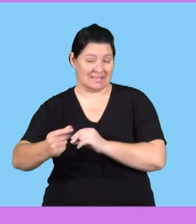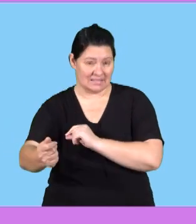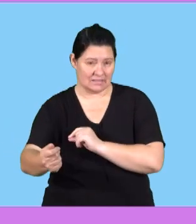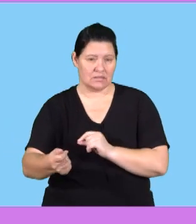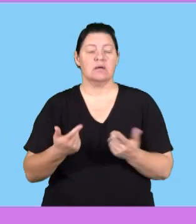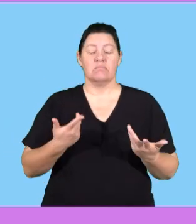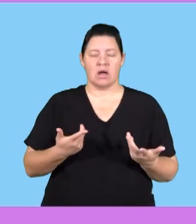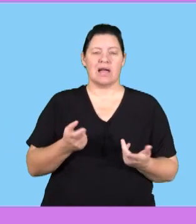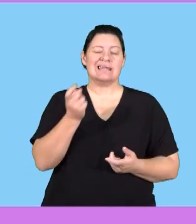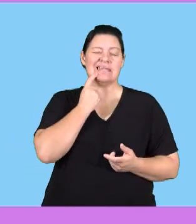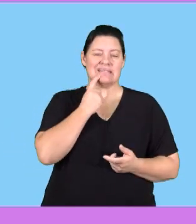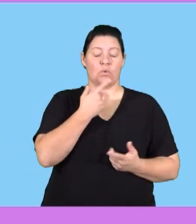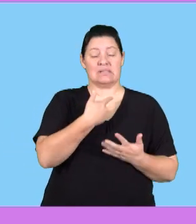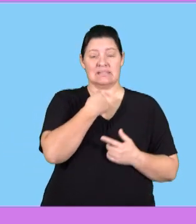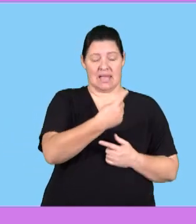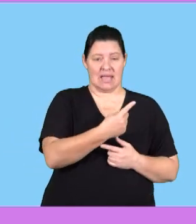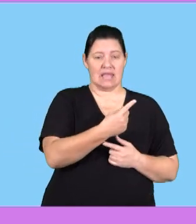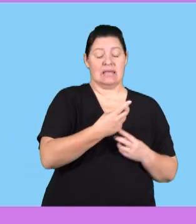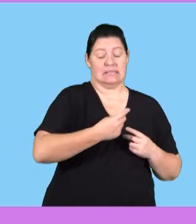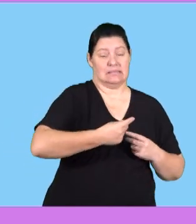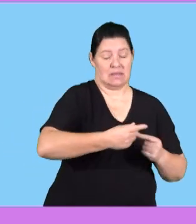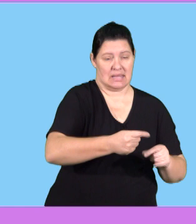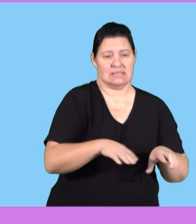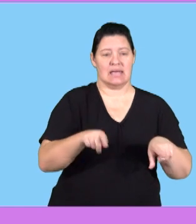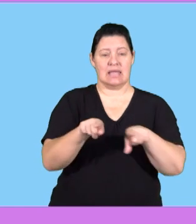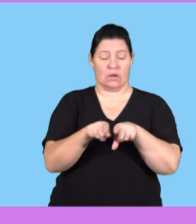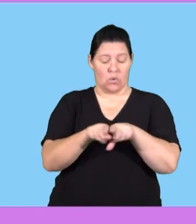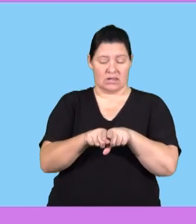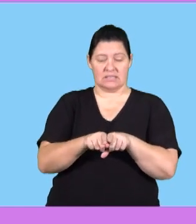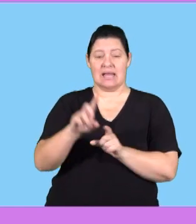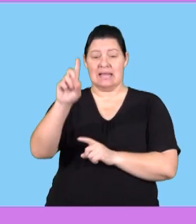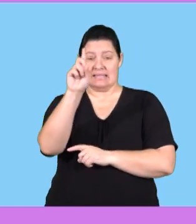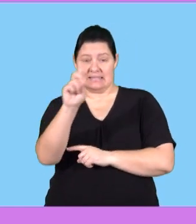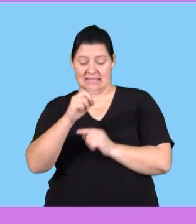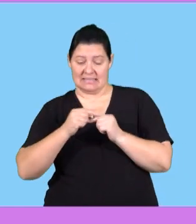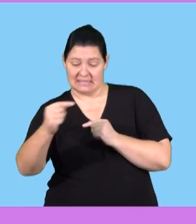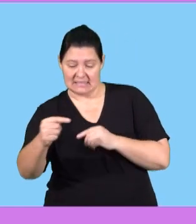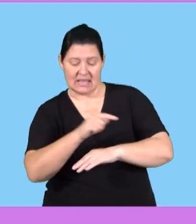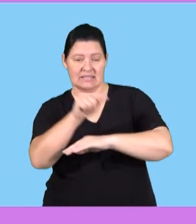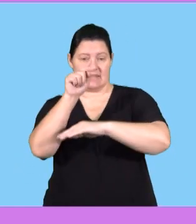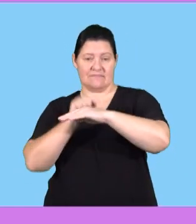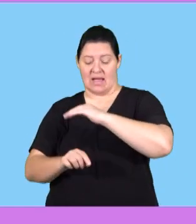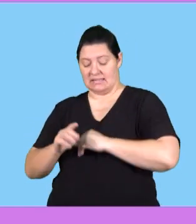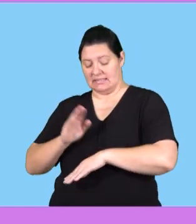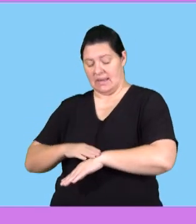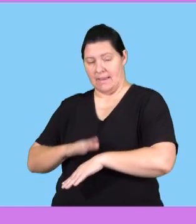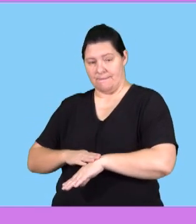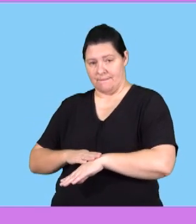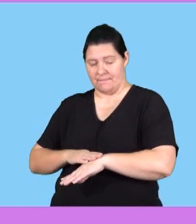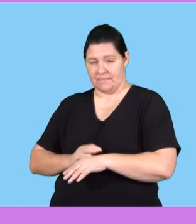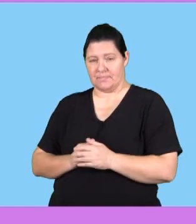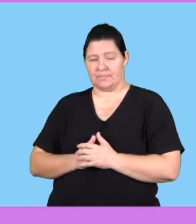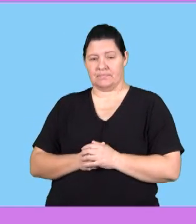work with this with ease, we say speed equals distance divided by the